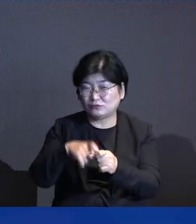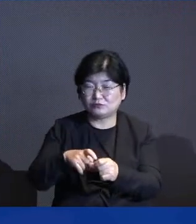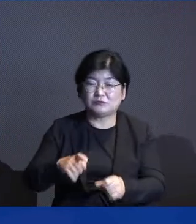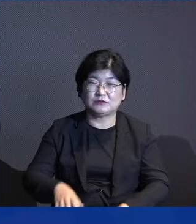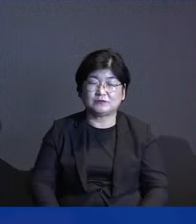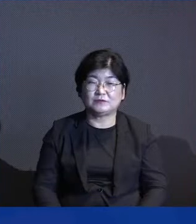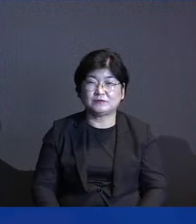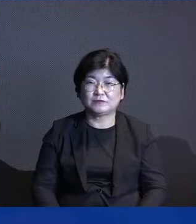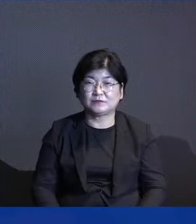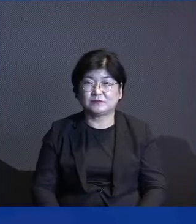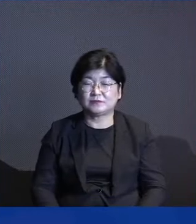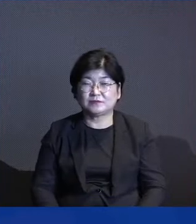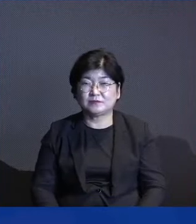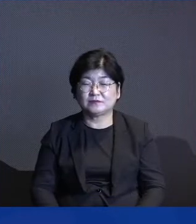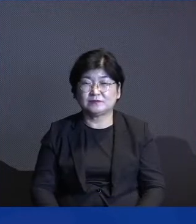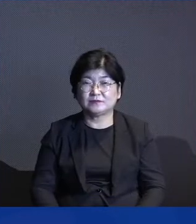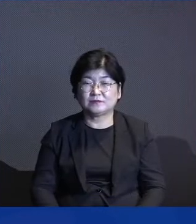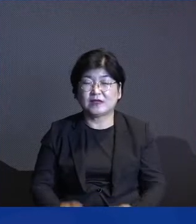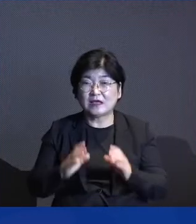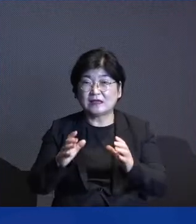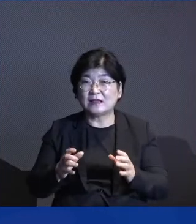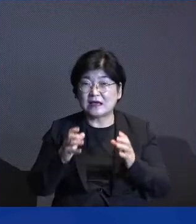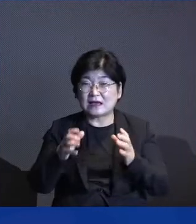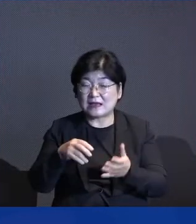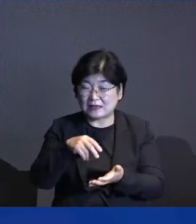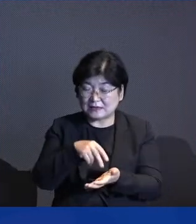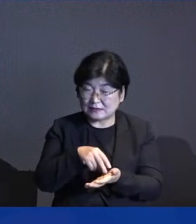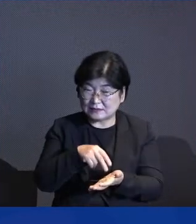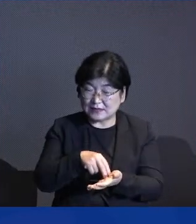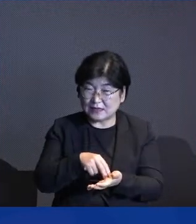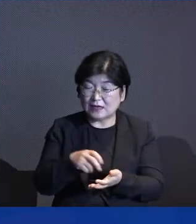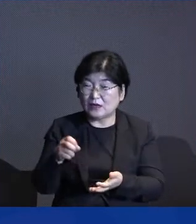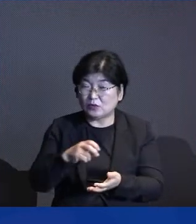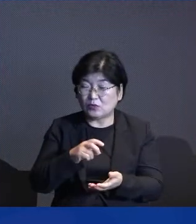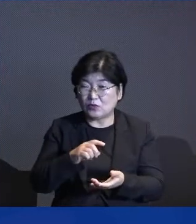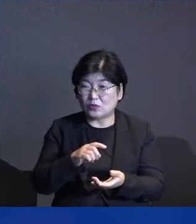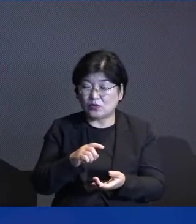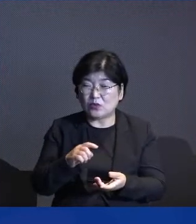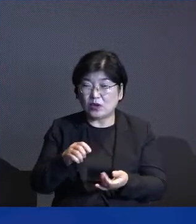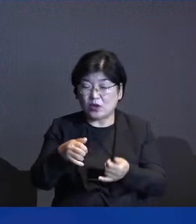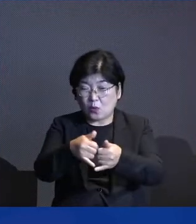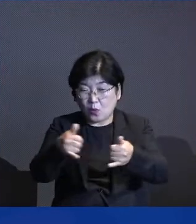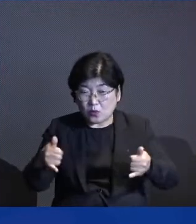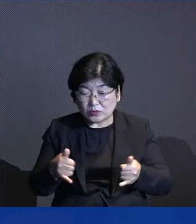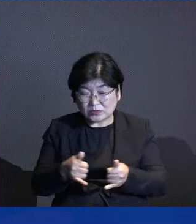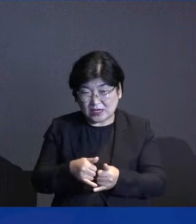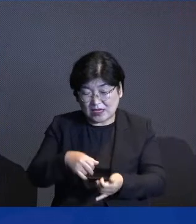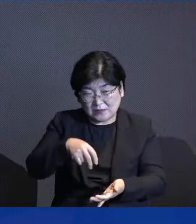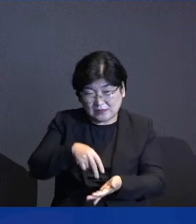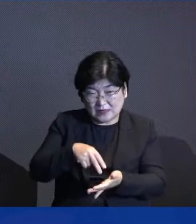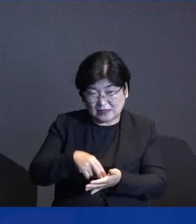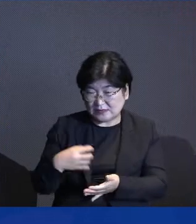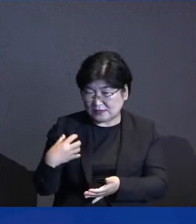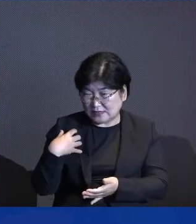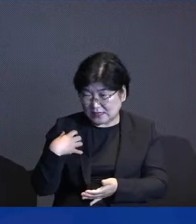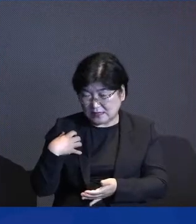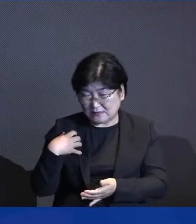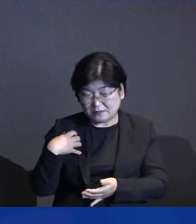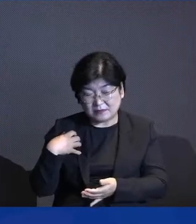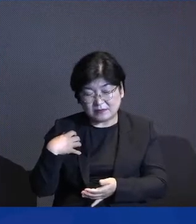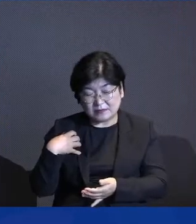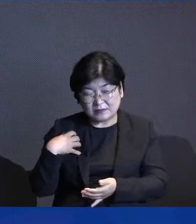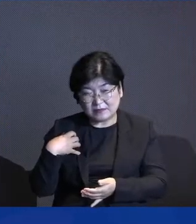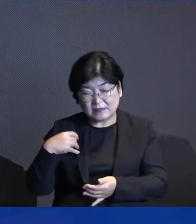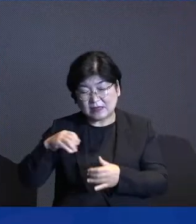also by strengthening the ability of the communities to respond to the needs of dementia patients and